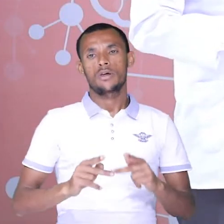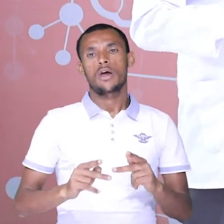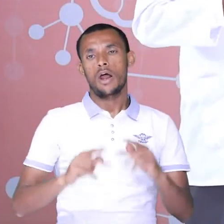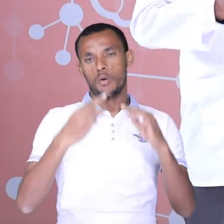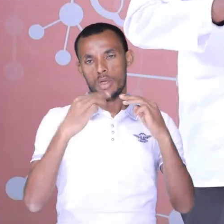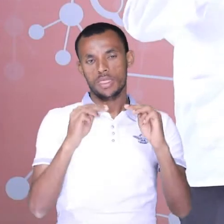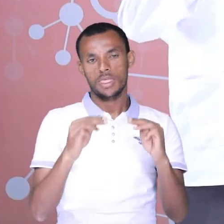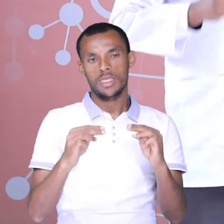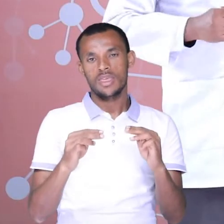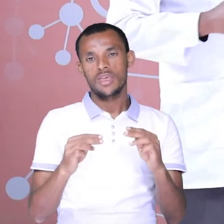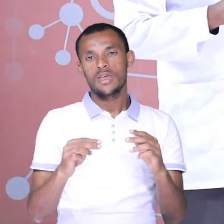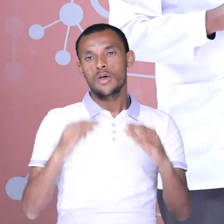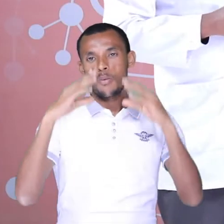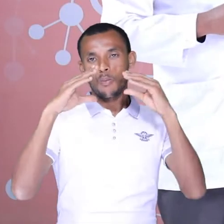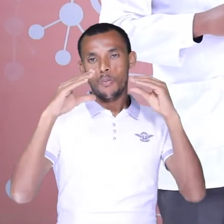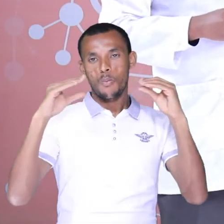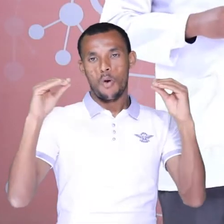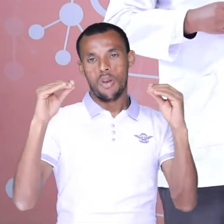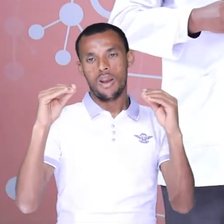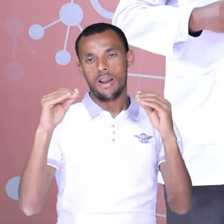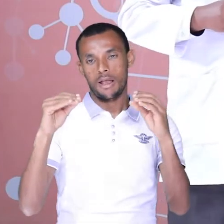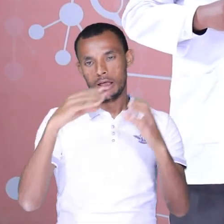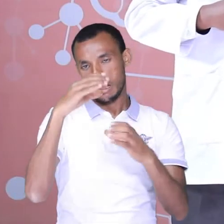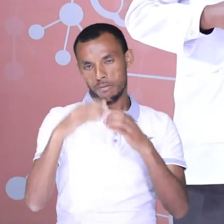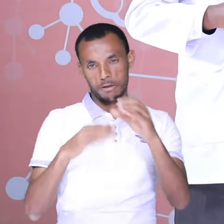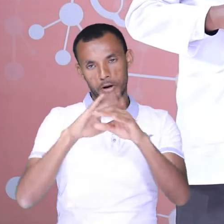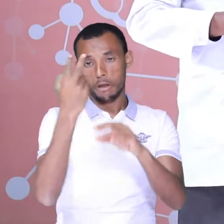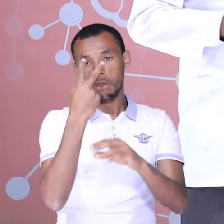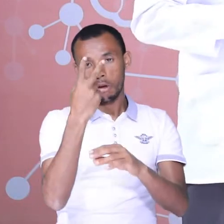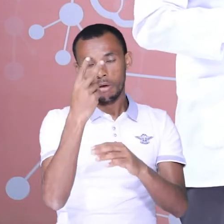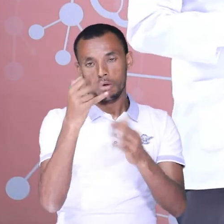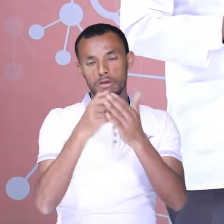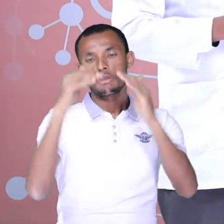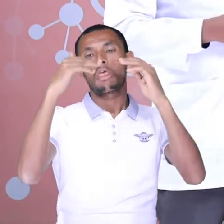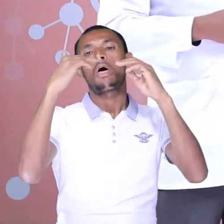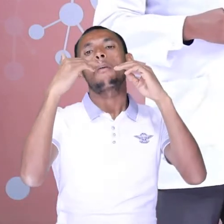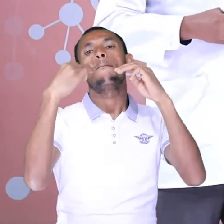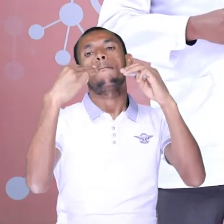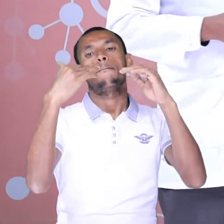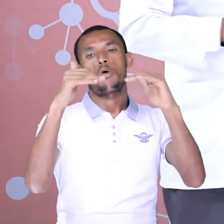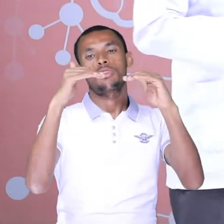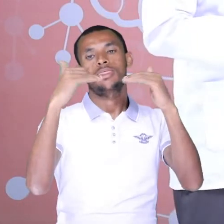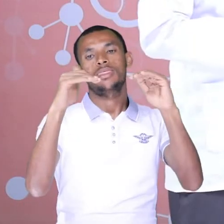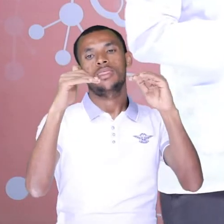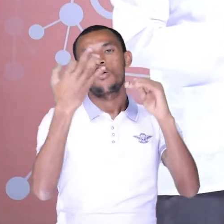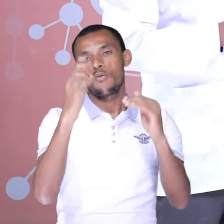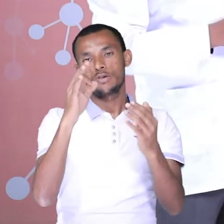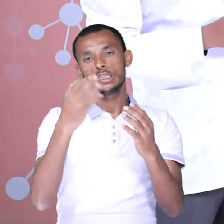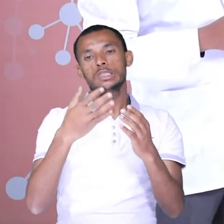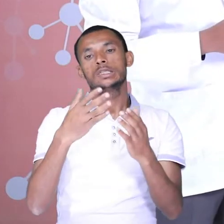And when we say mole in our subject chemistry, it is the amount of substance